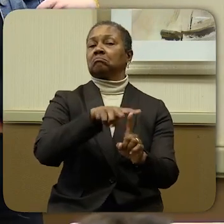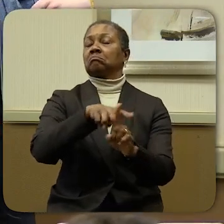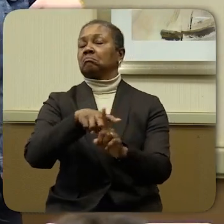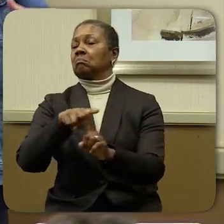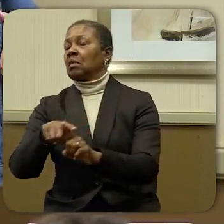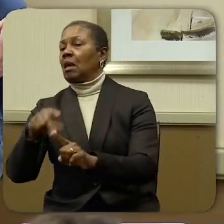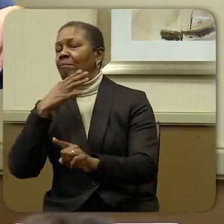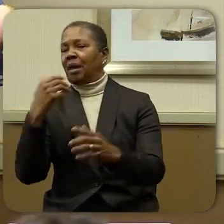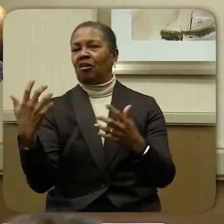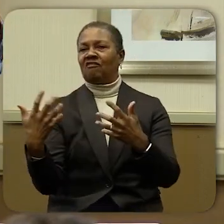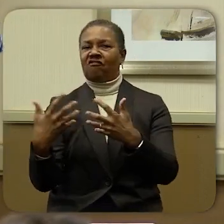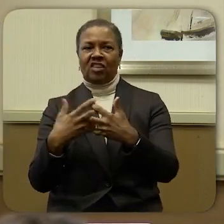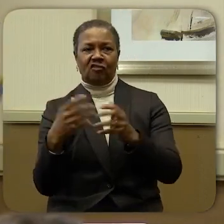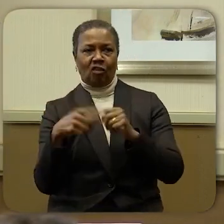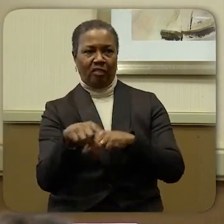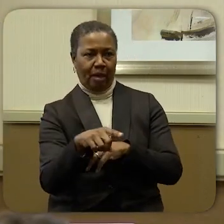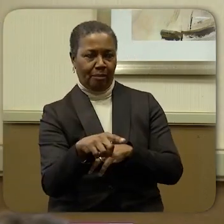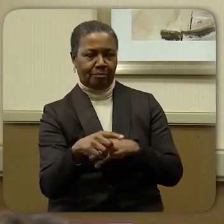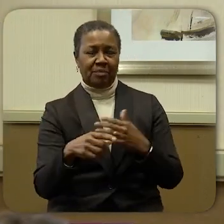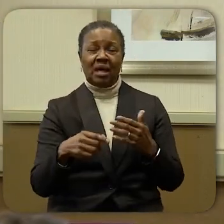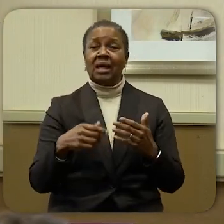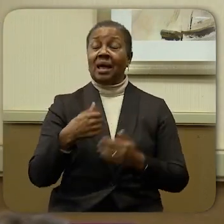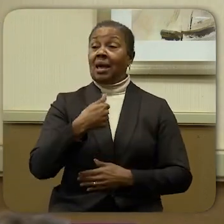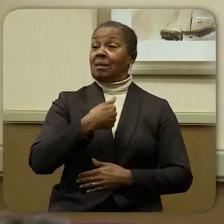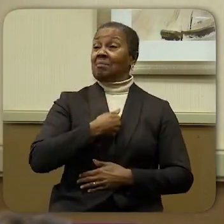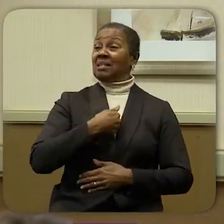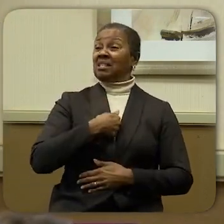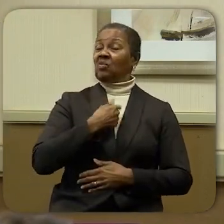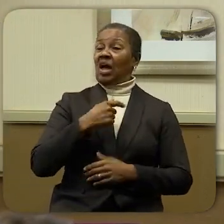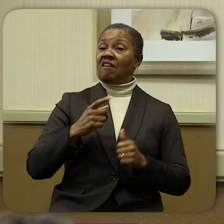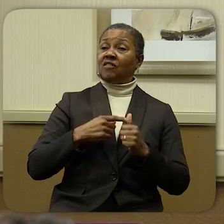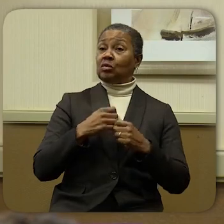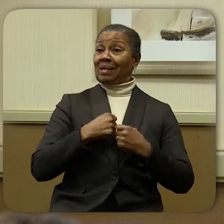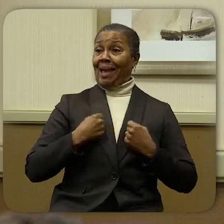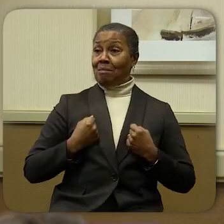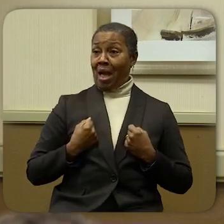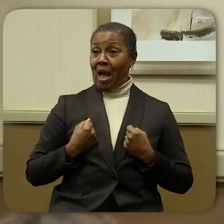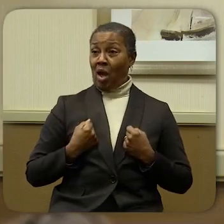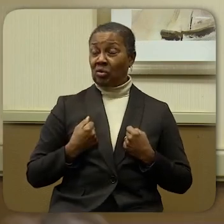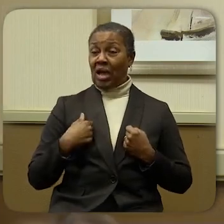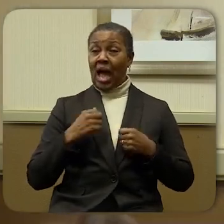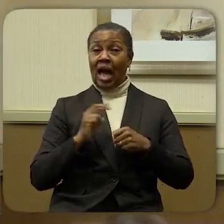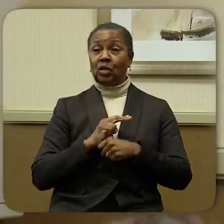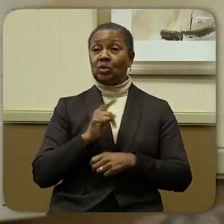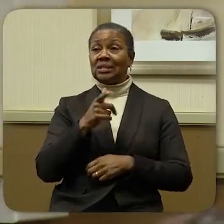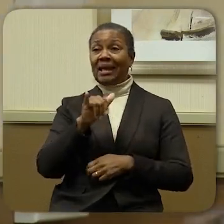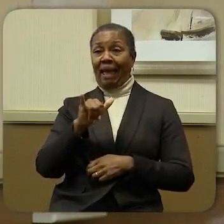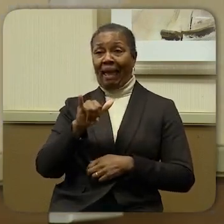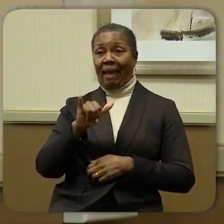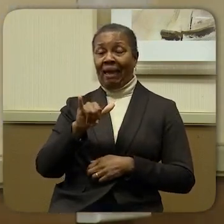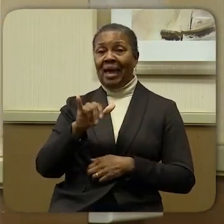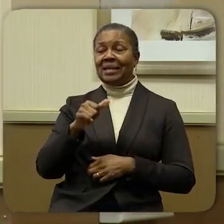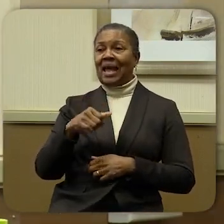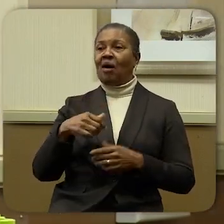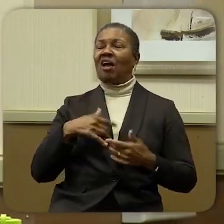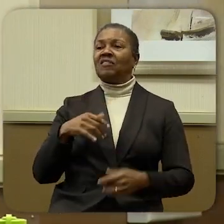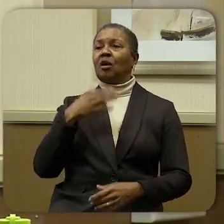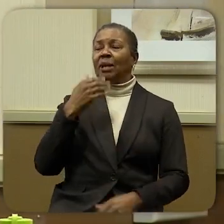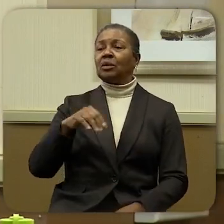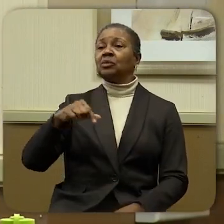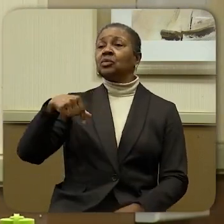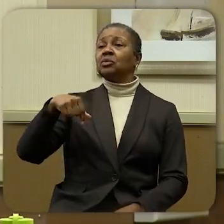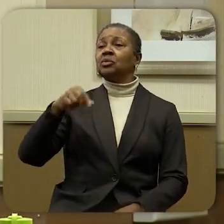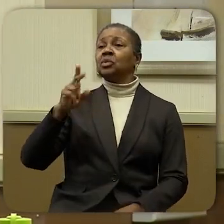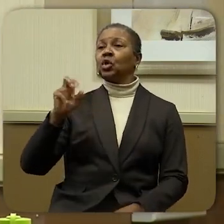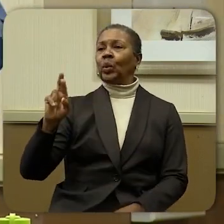fit for them. So, you know, like myself as example, when I was first coming out, like I use gay, but now queer feels better. If